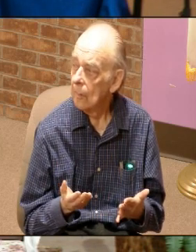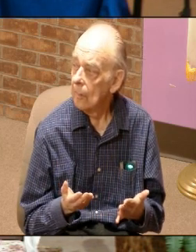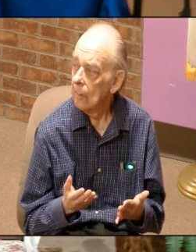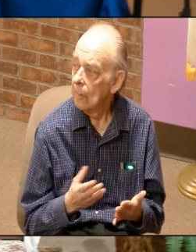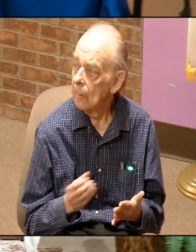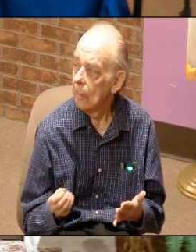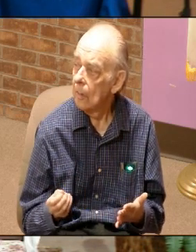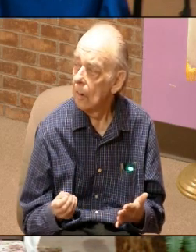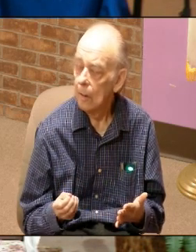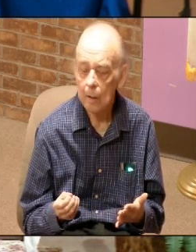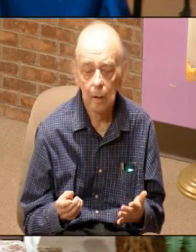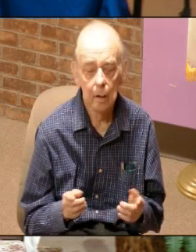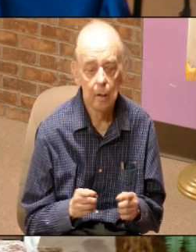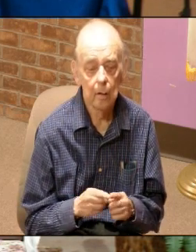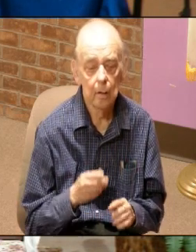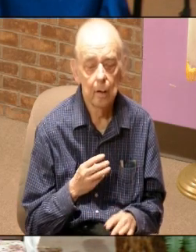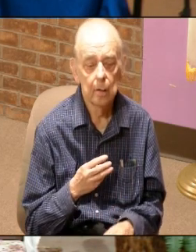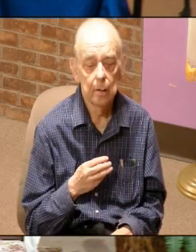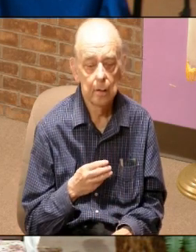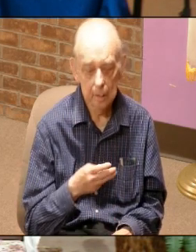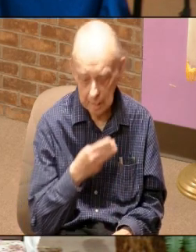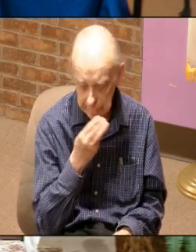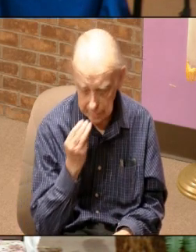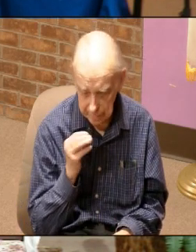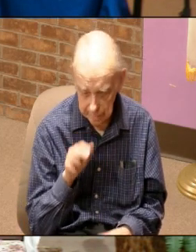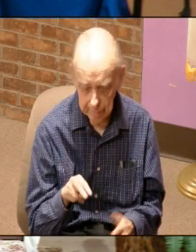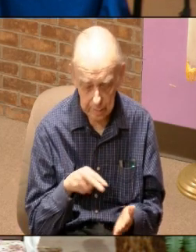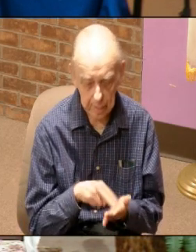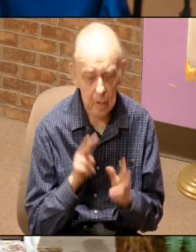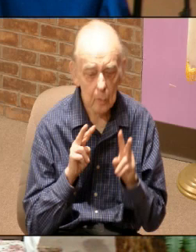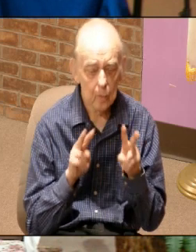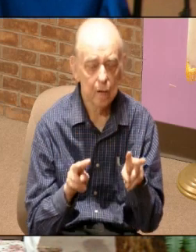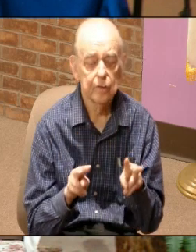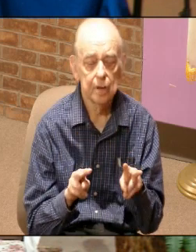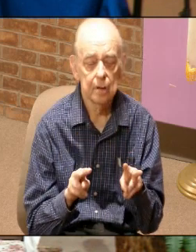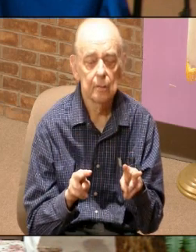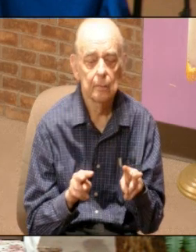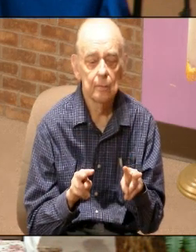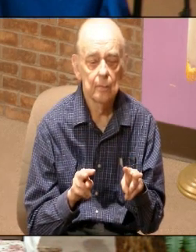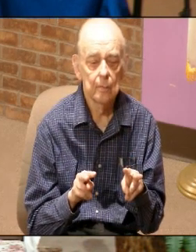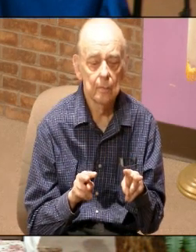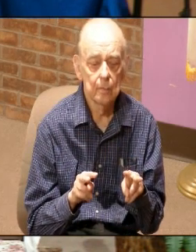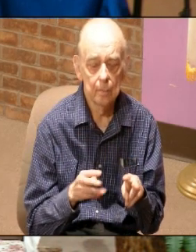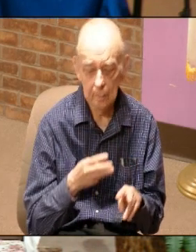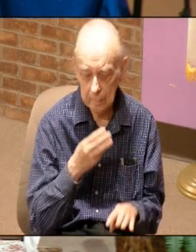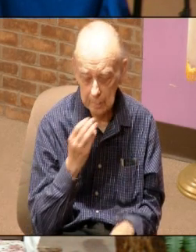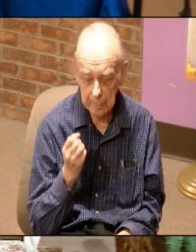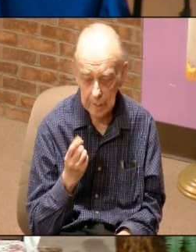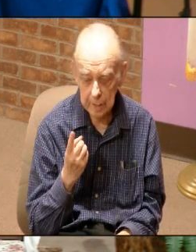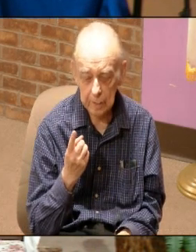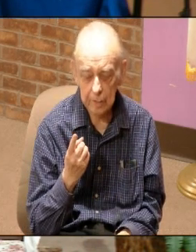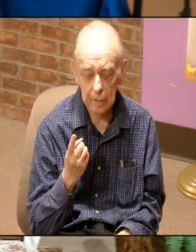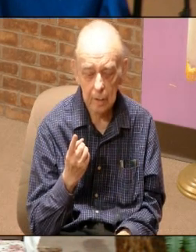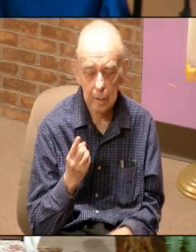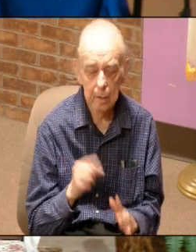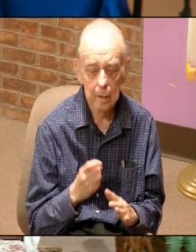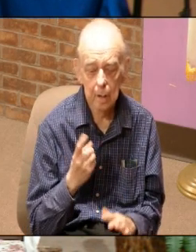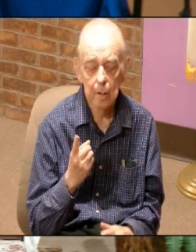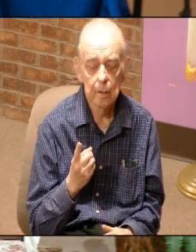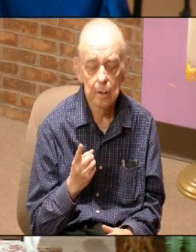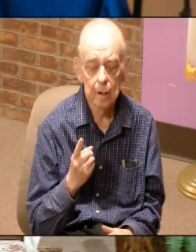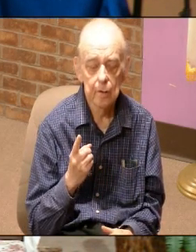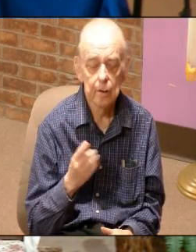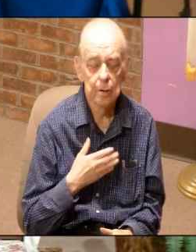And so as Mary was standing there and just watching, she began to realize that there is great